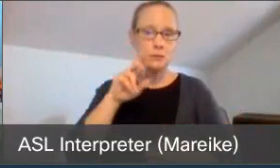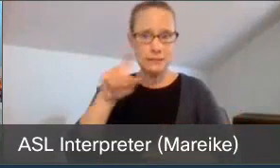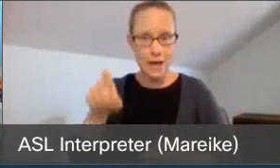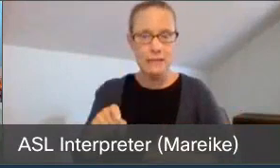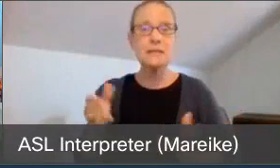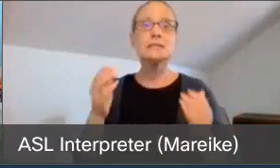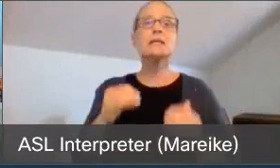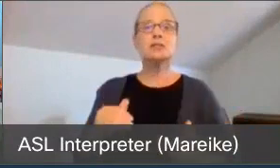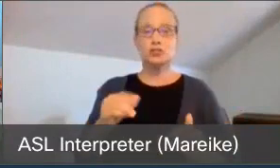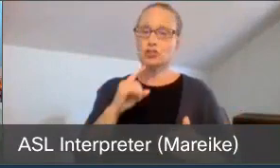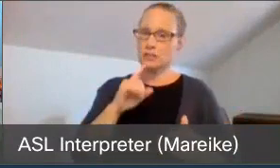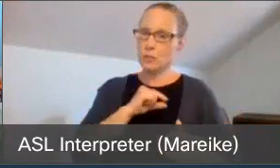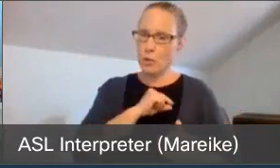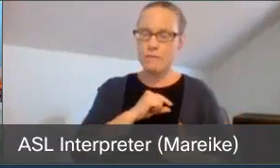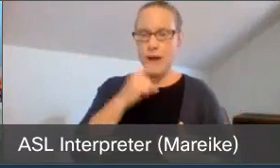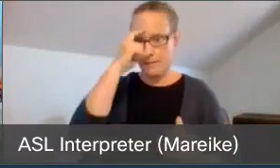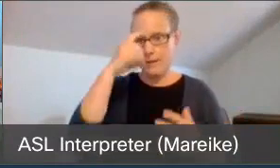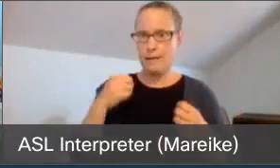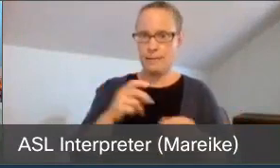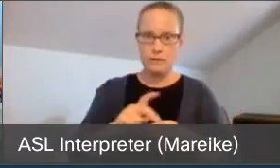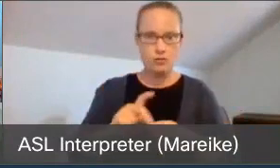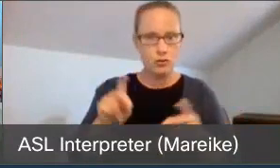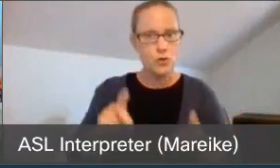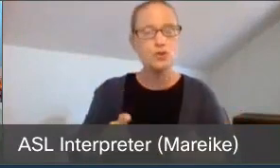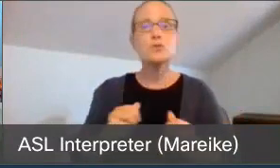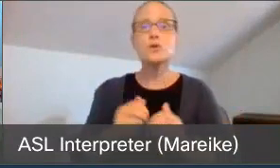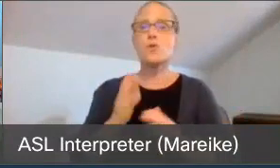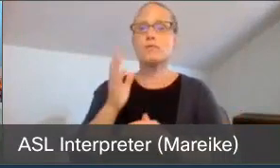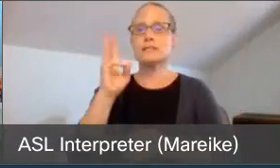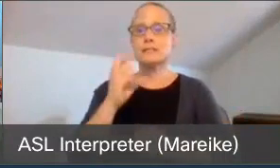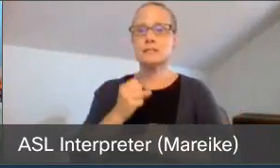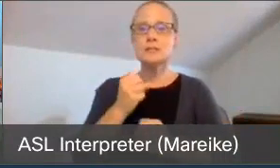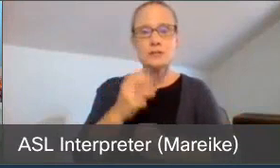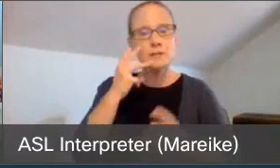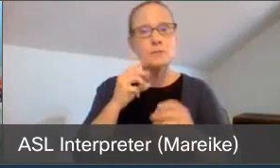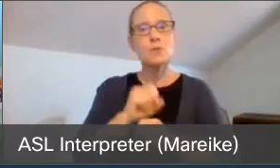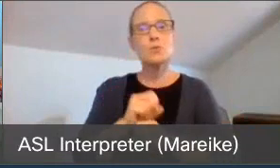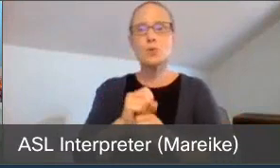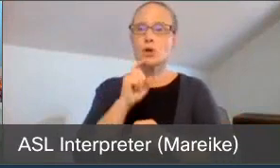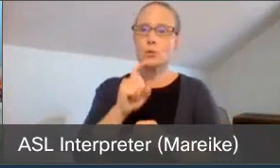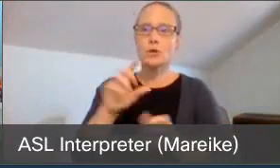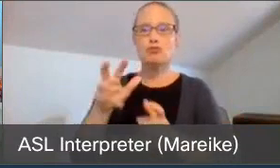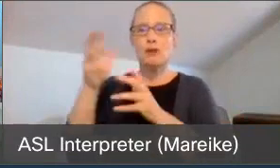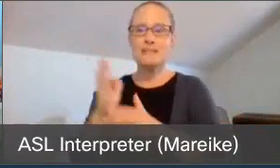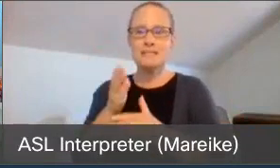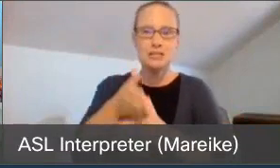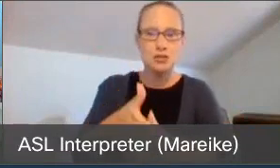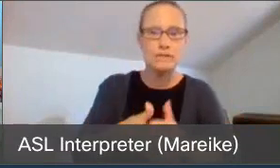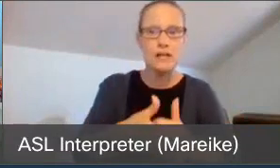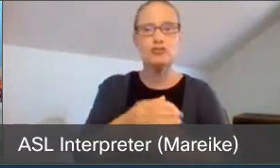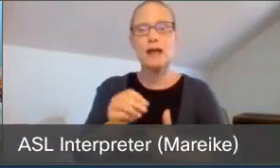is a qualified mental health professional with over 6 years of experience in crisis intervention and suicide